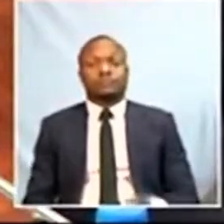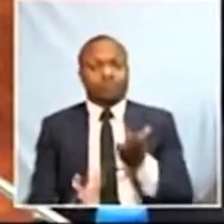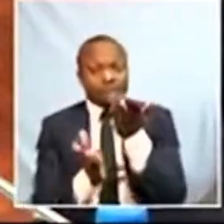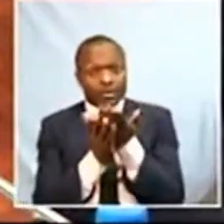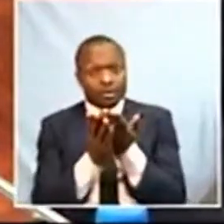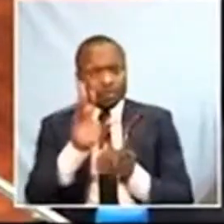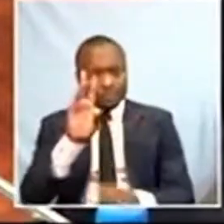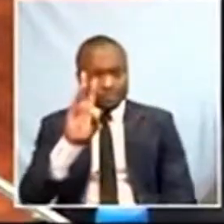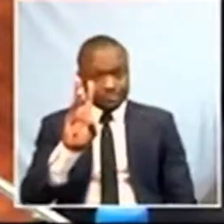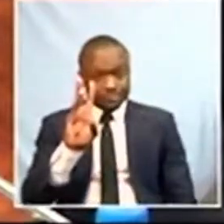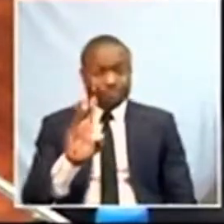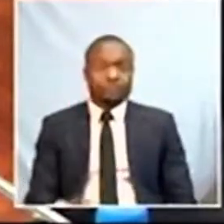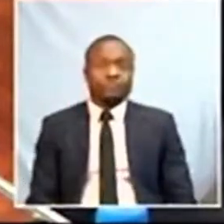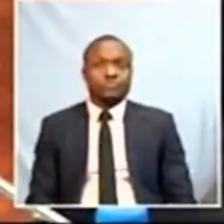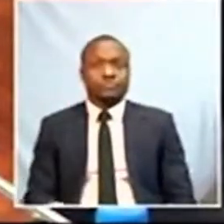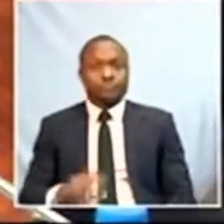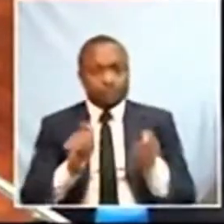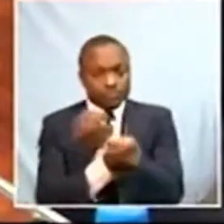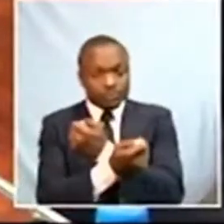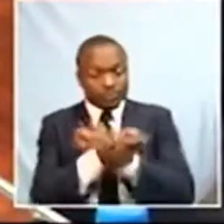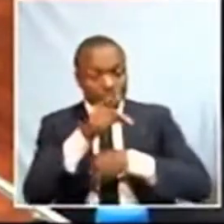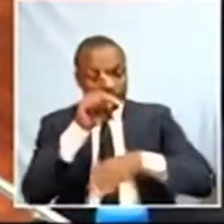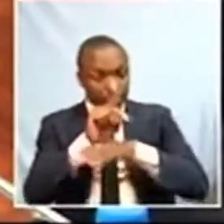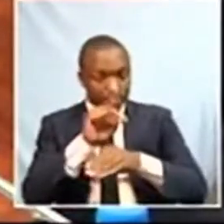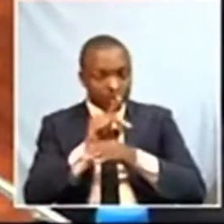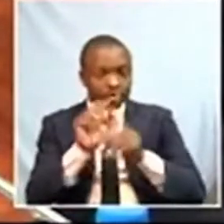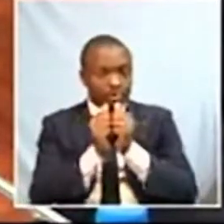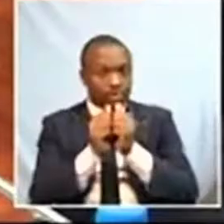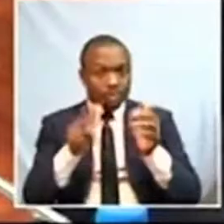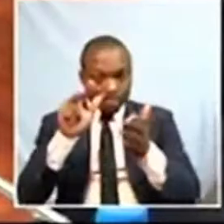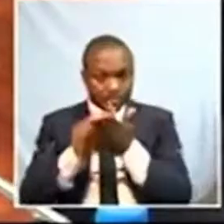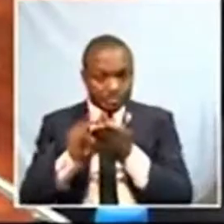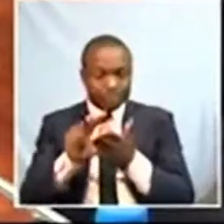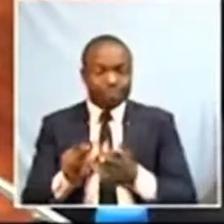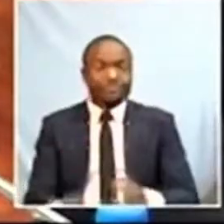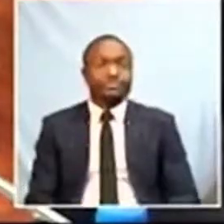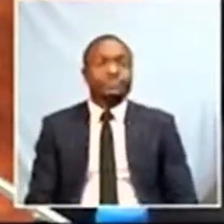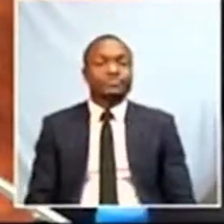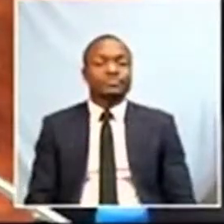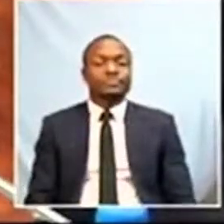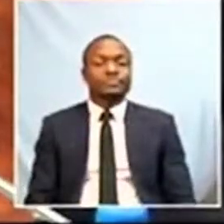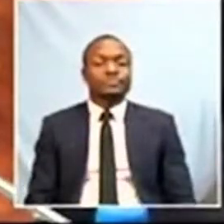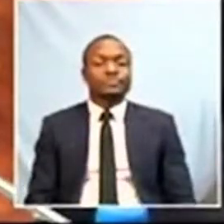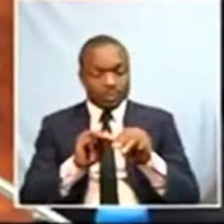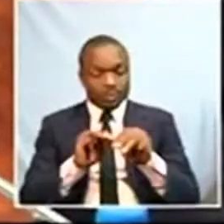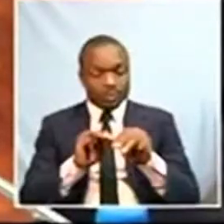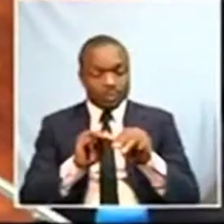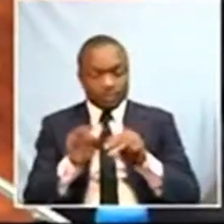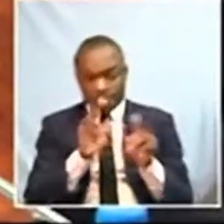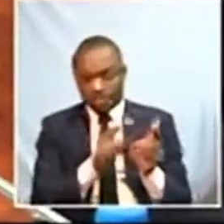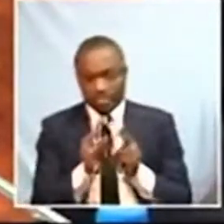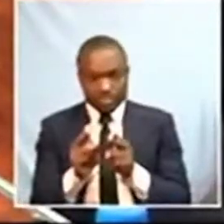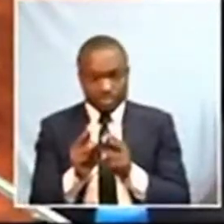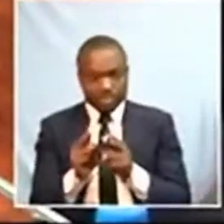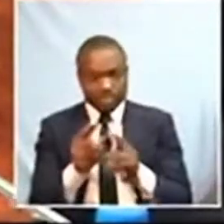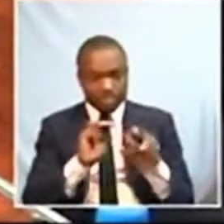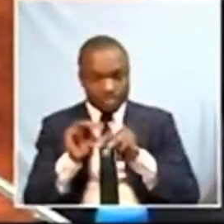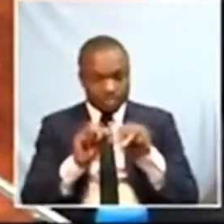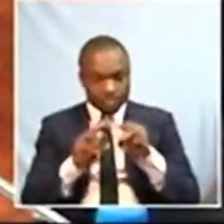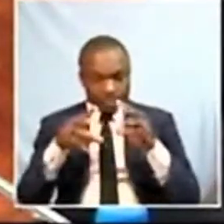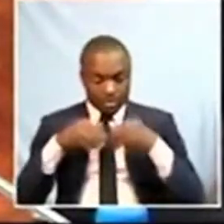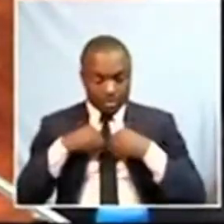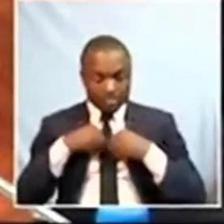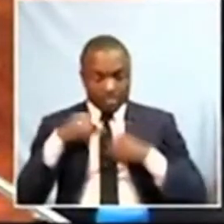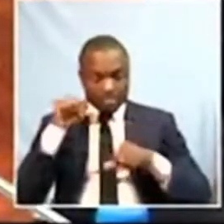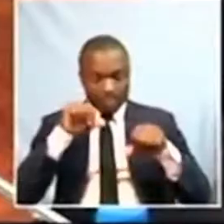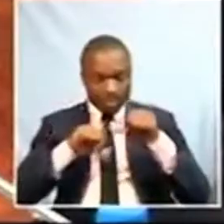Appendix 6, change of projects without approval. Management response. Management